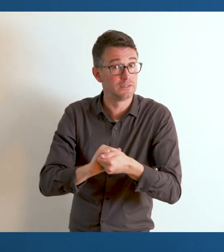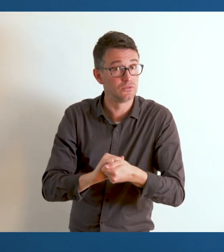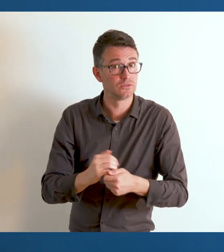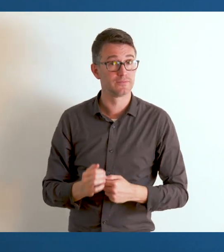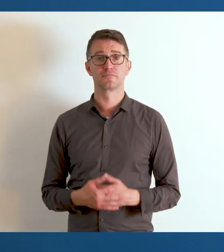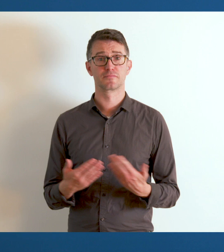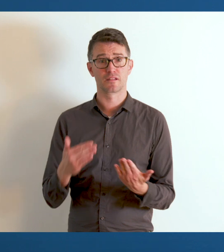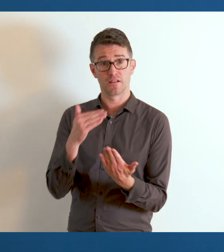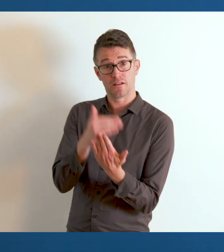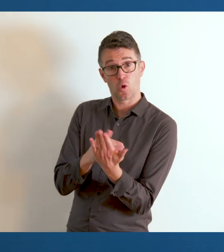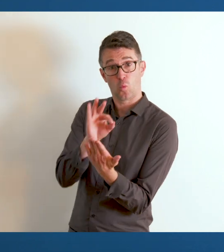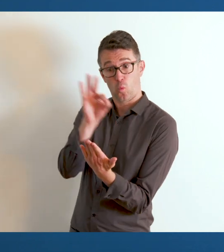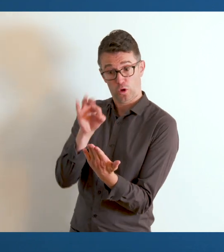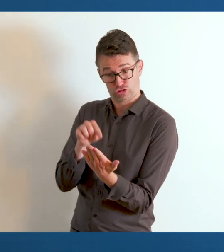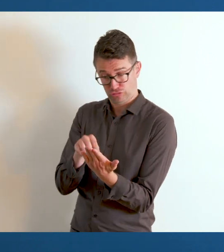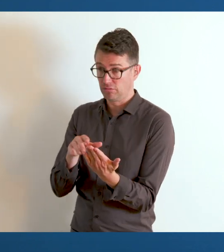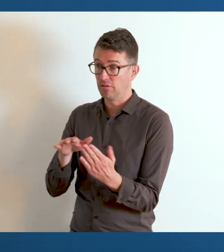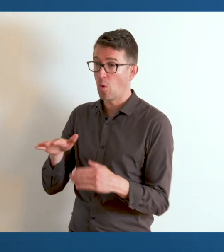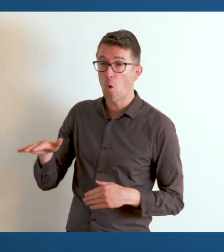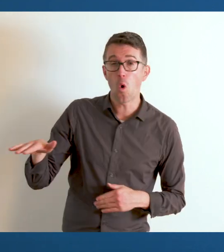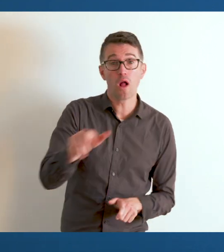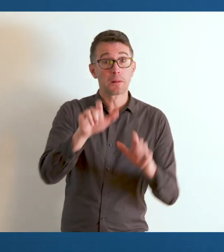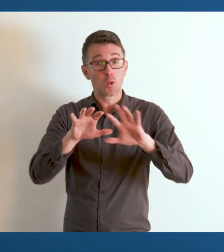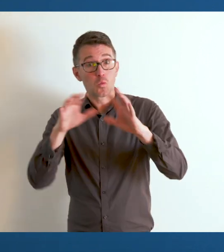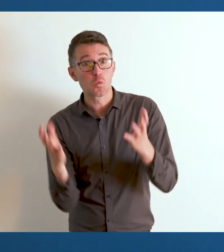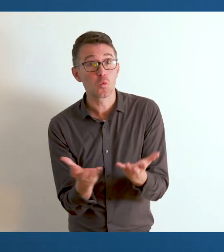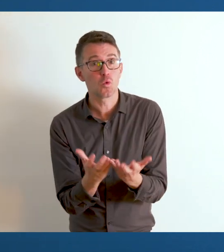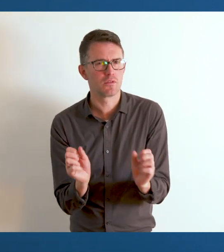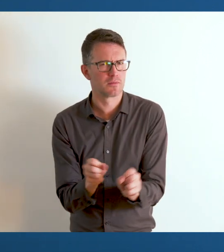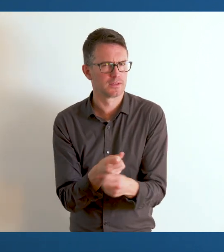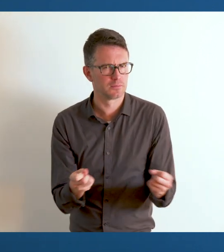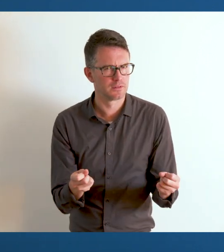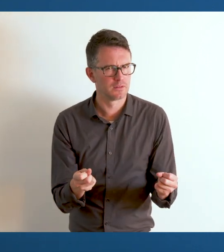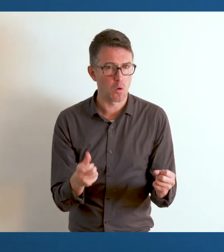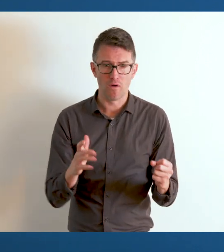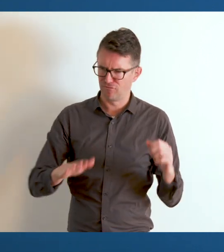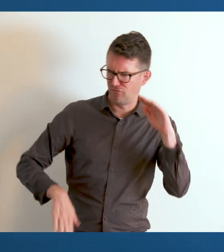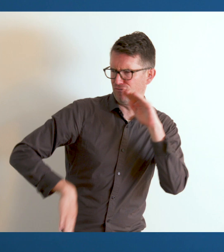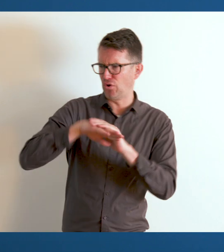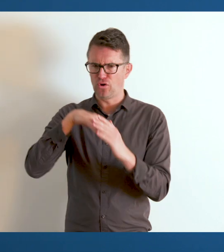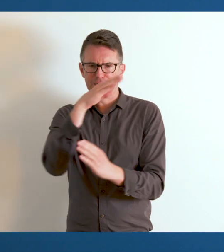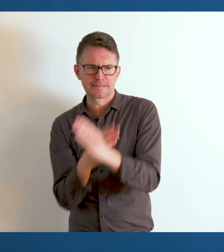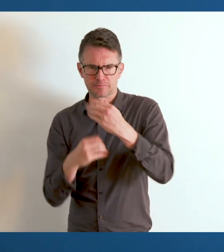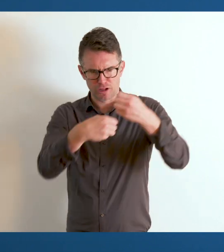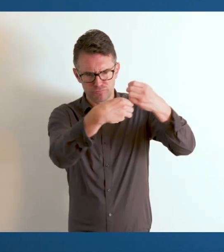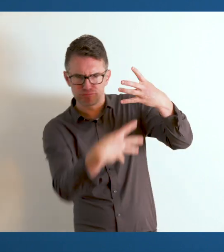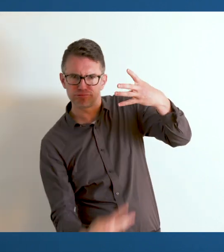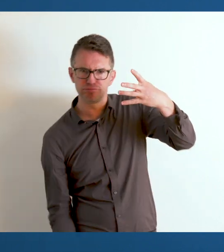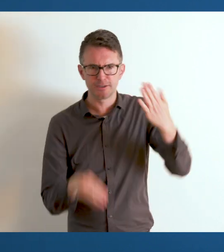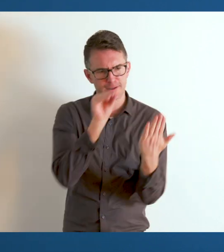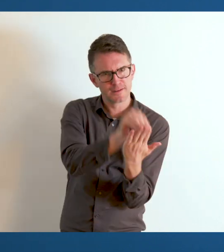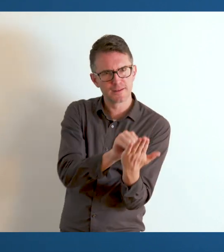But because the short set of questions doesn't cover entire populations or the entire scope of functioning and